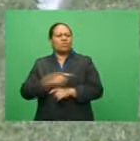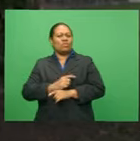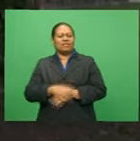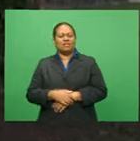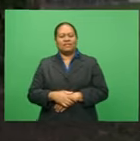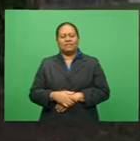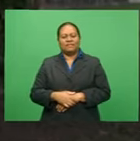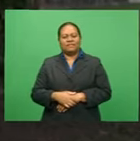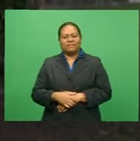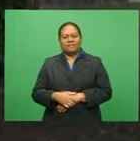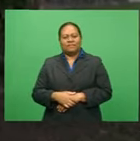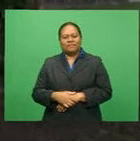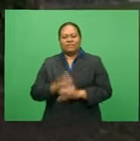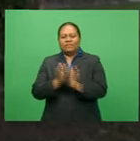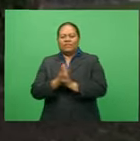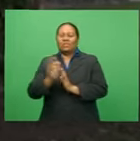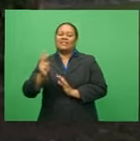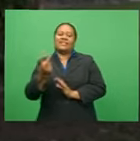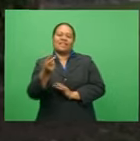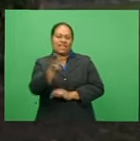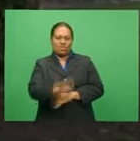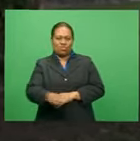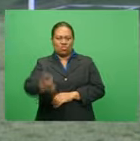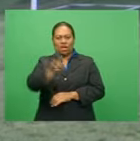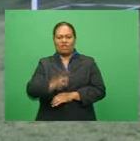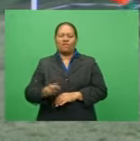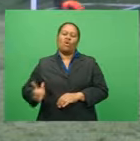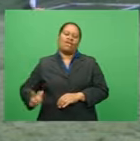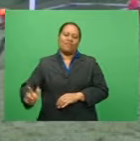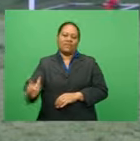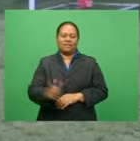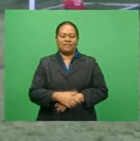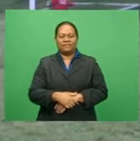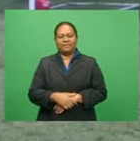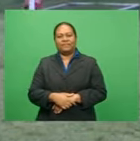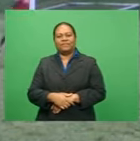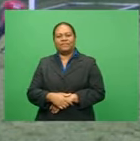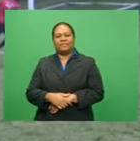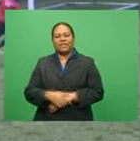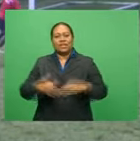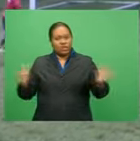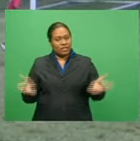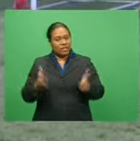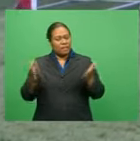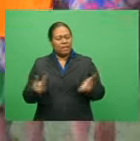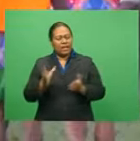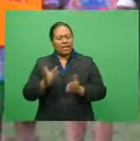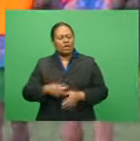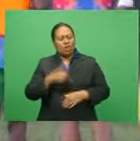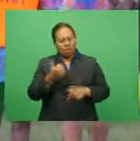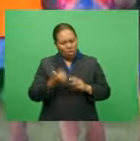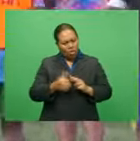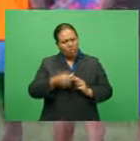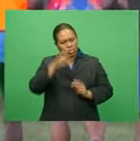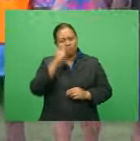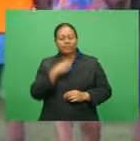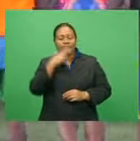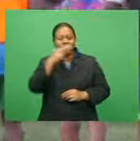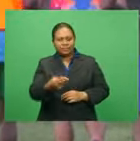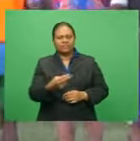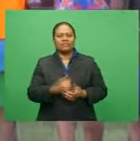to go to the second round to Lambasa. The players have also been told that they will need to earn their